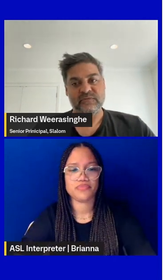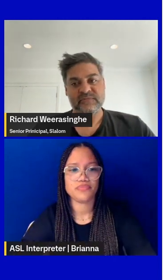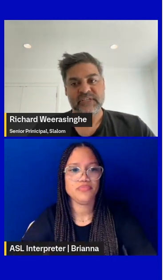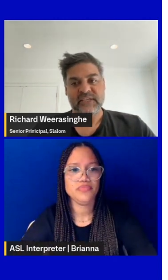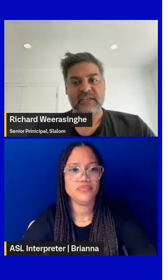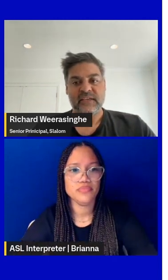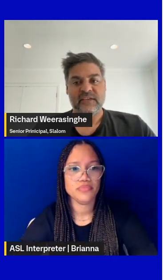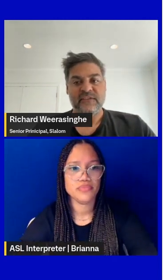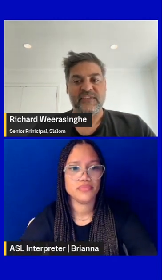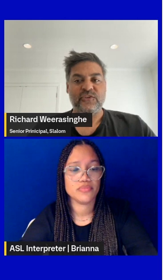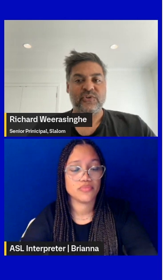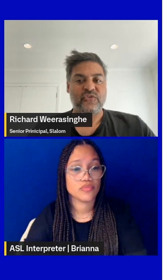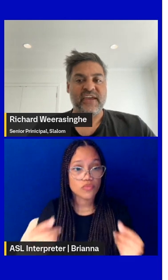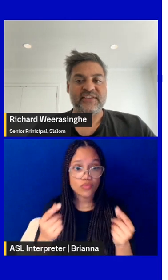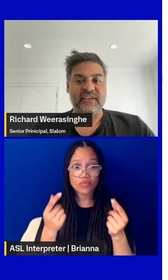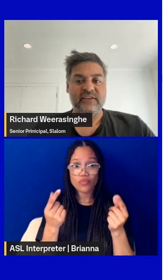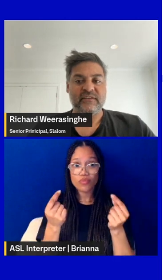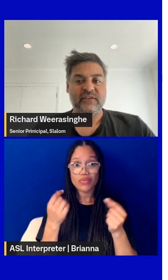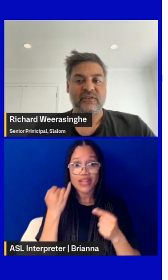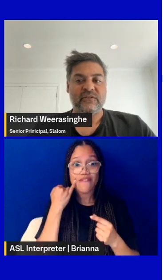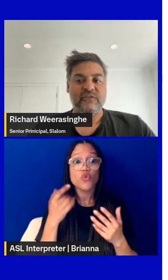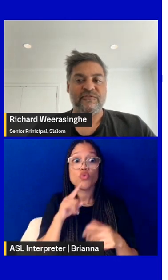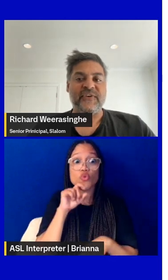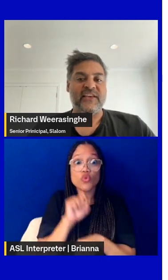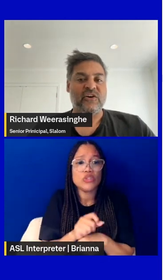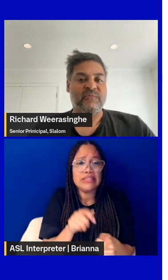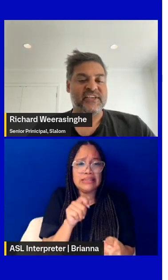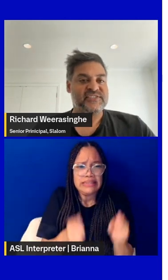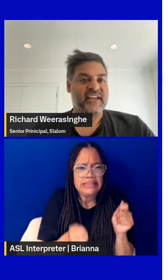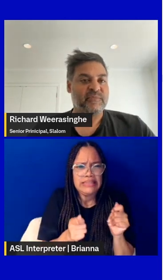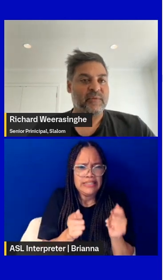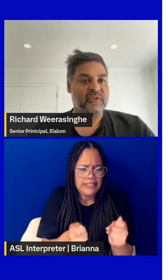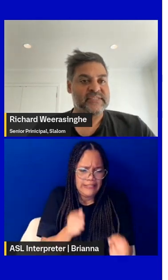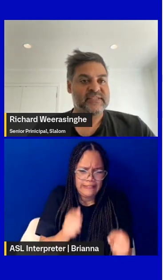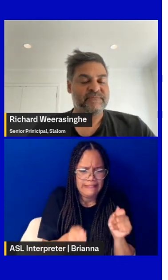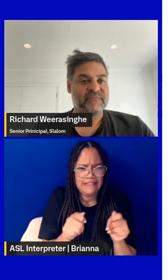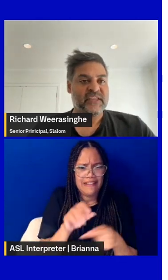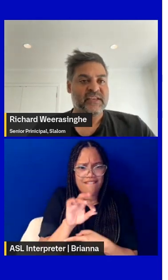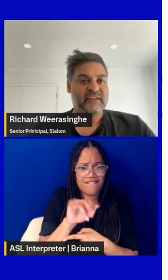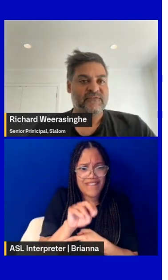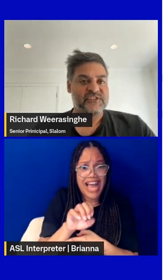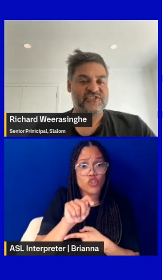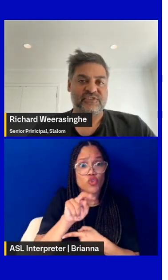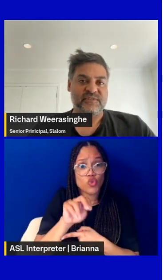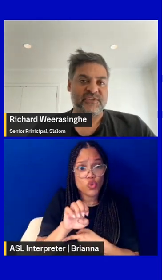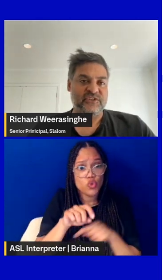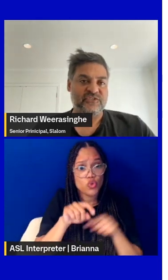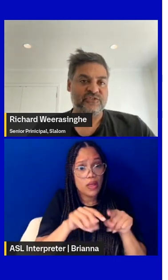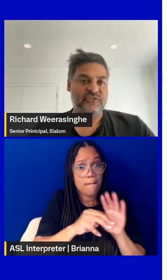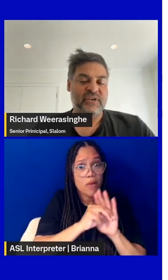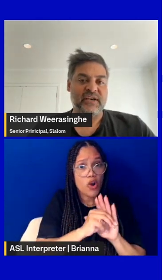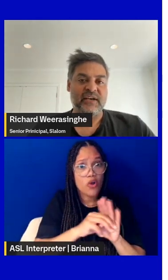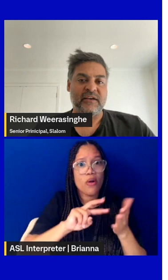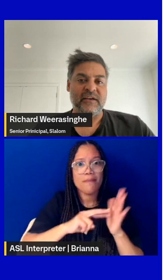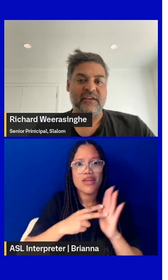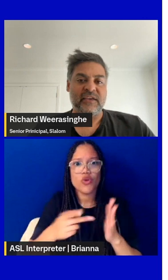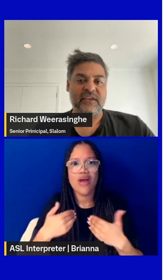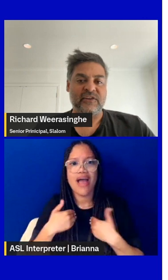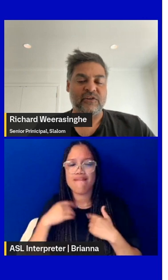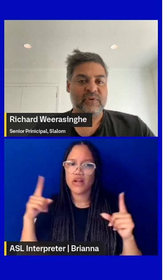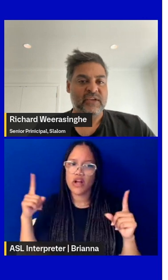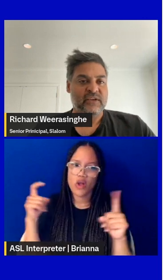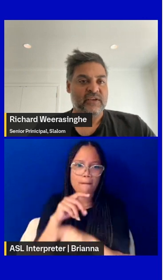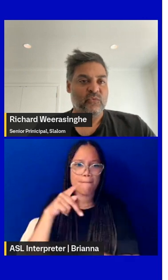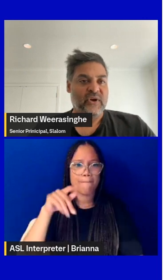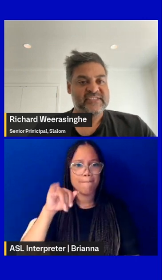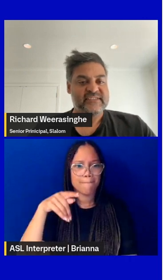a model, then you are creating fairly complex data pipelines. This is not something you